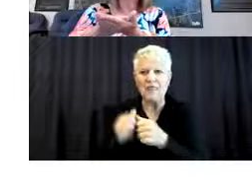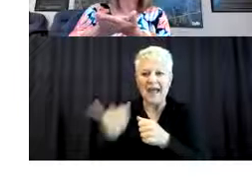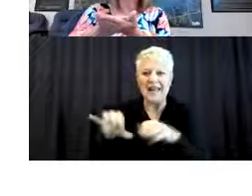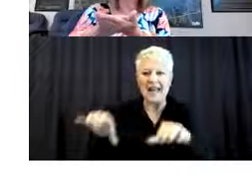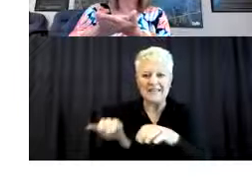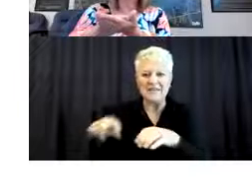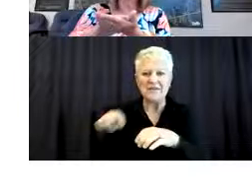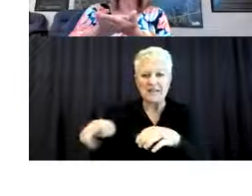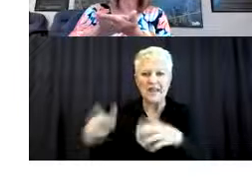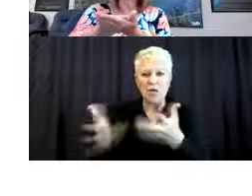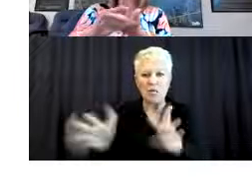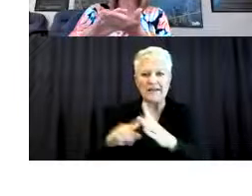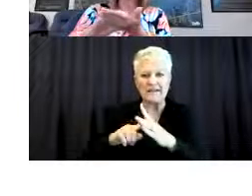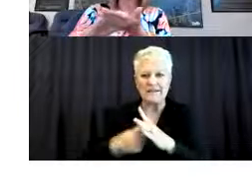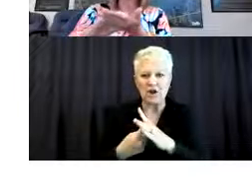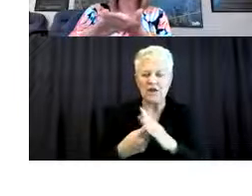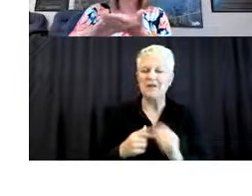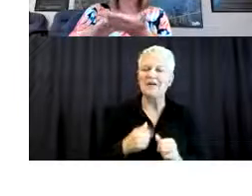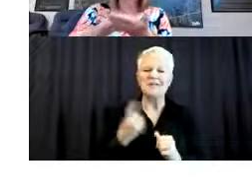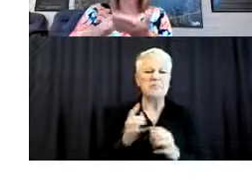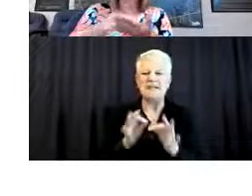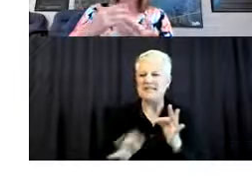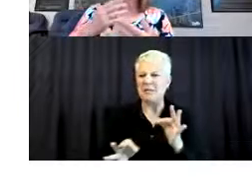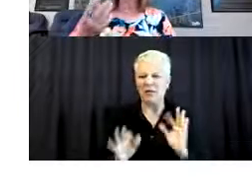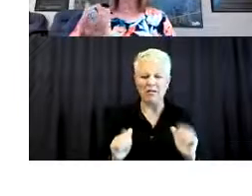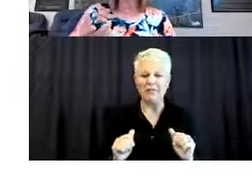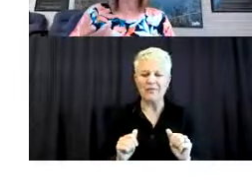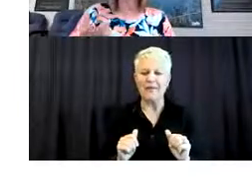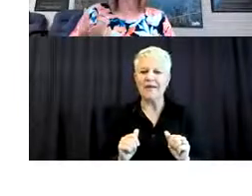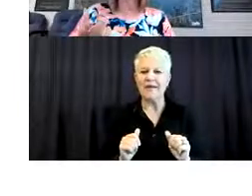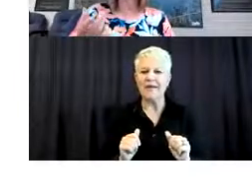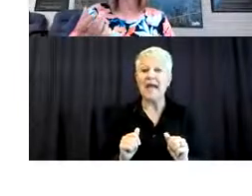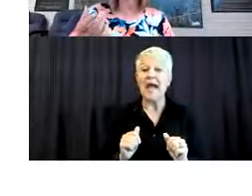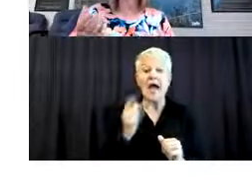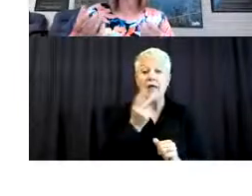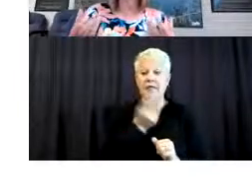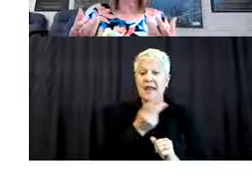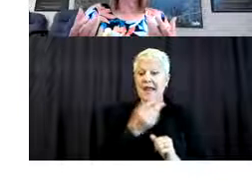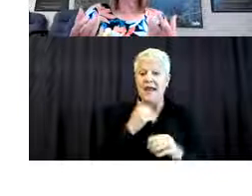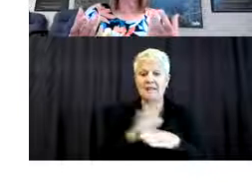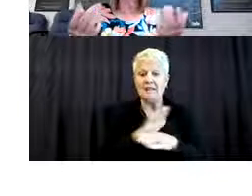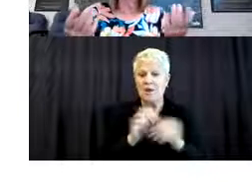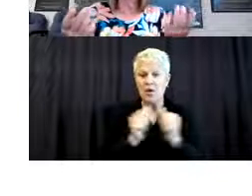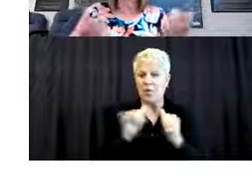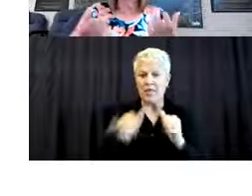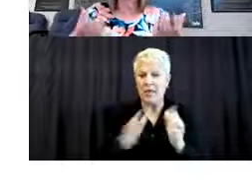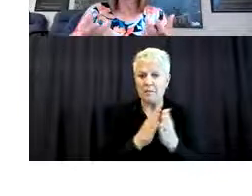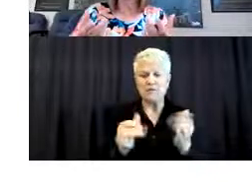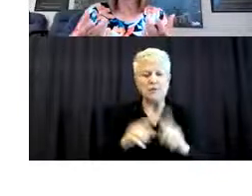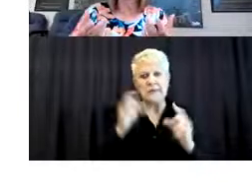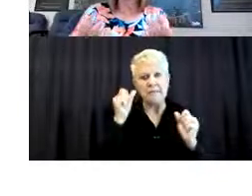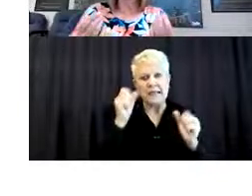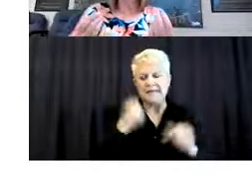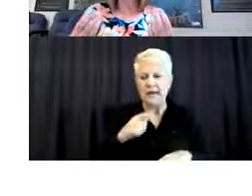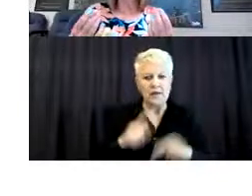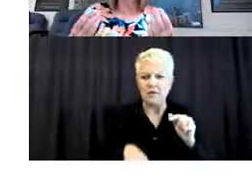the child already initiated, something very simple. They had a video that went with this too, which was amazing, but I could not find a part